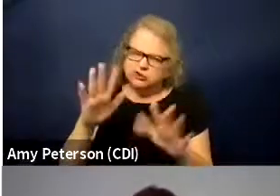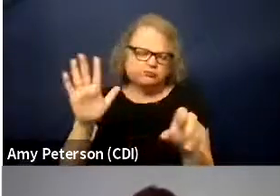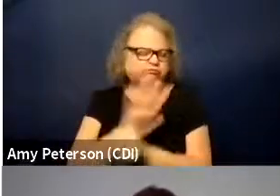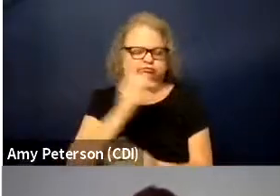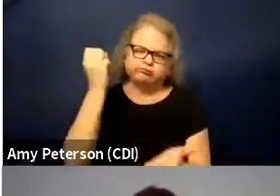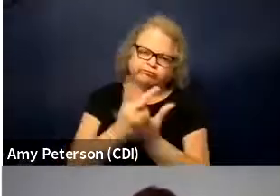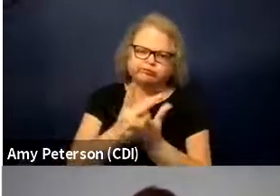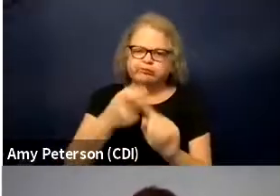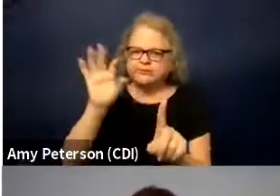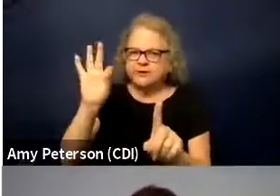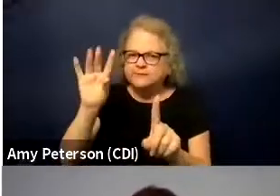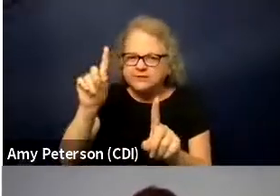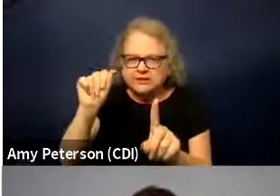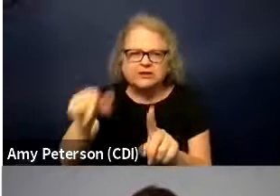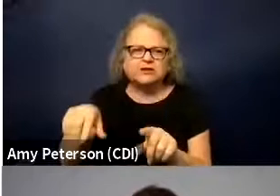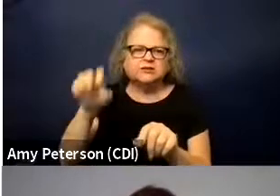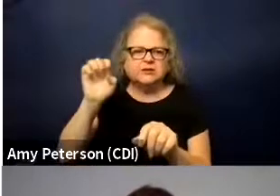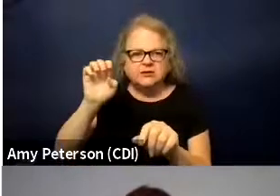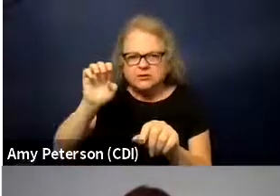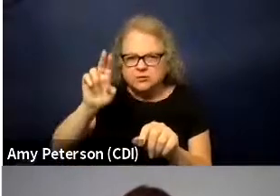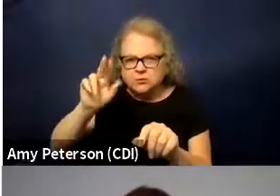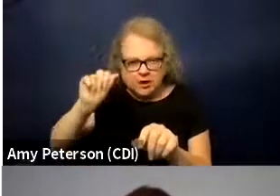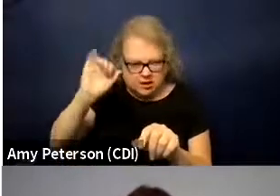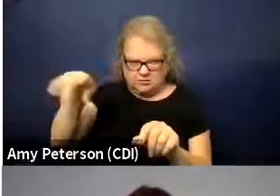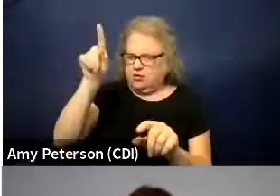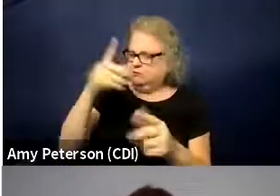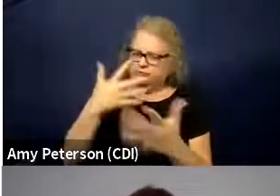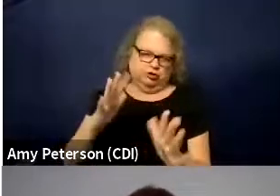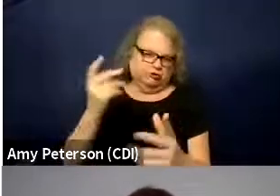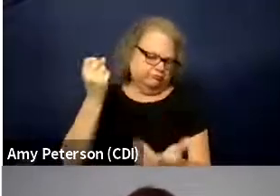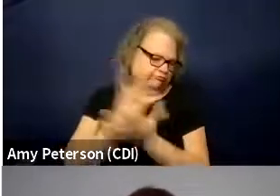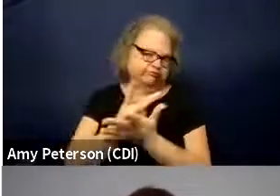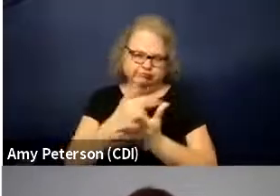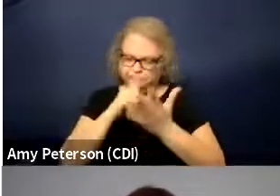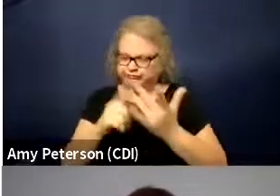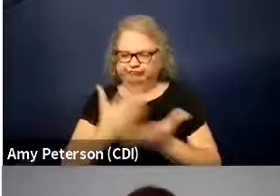up. I'd like to talk a little about what is the difference